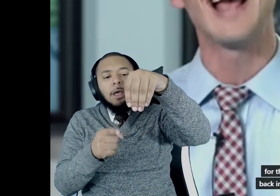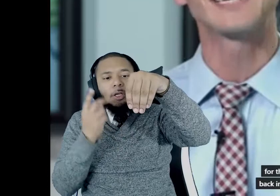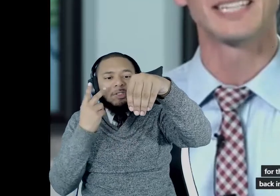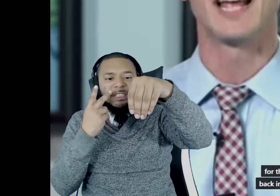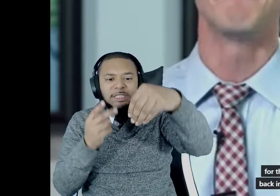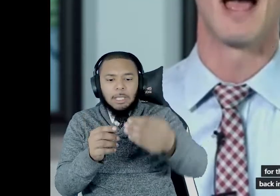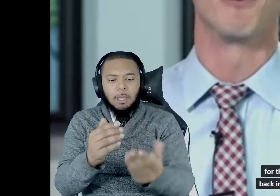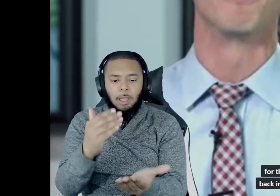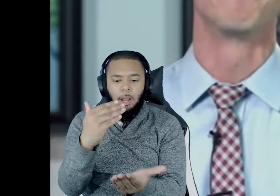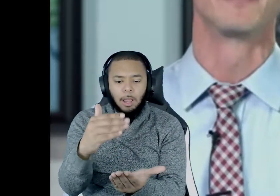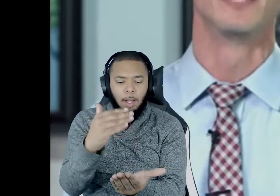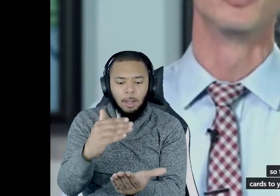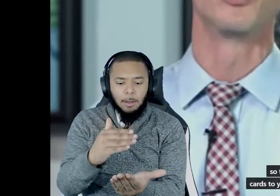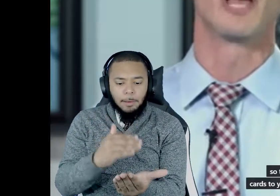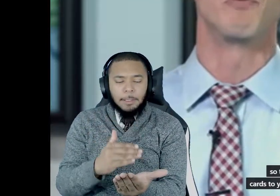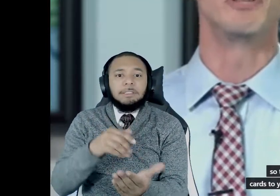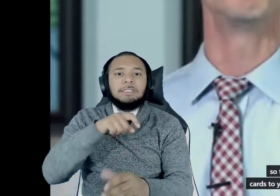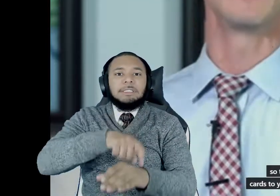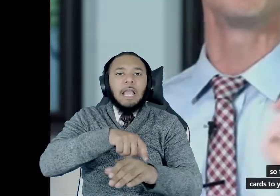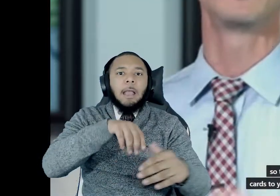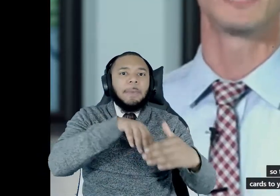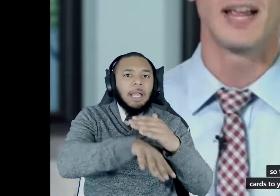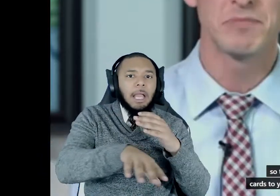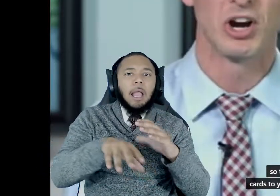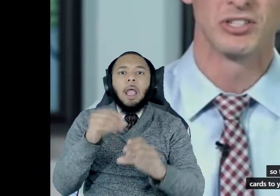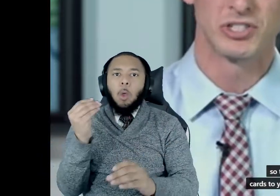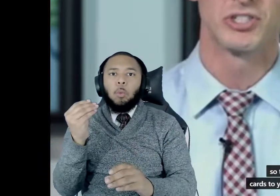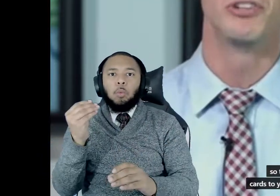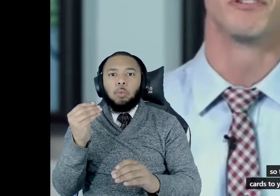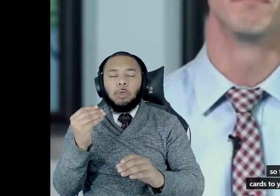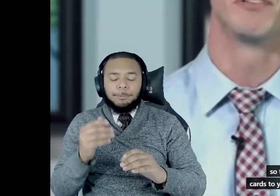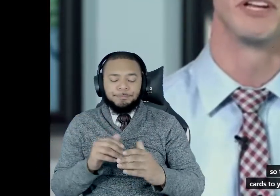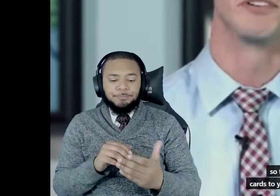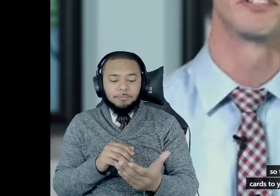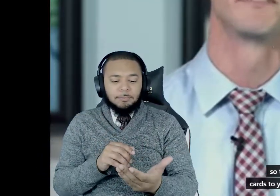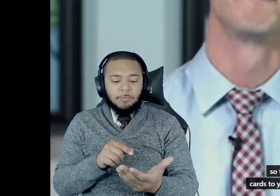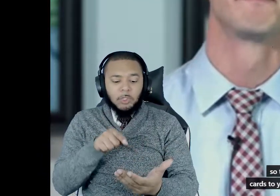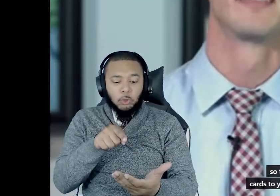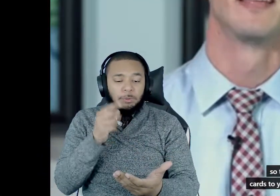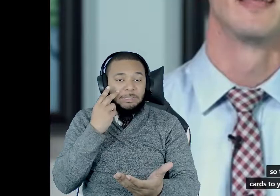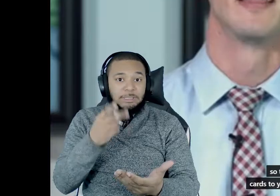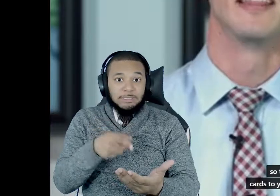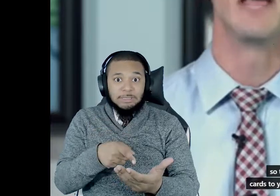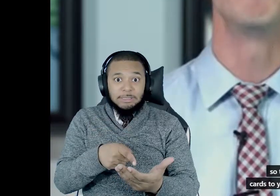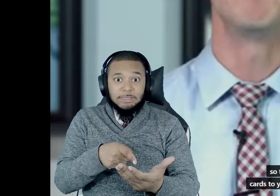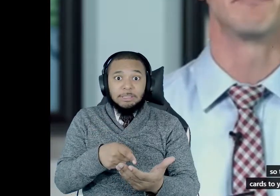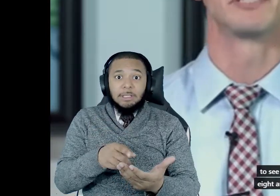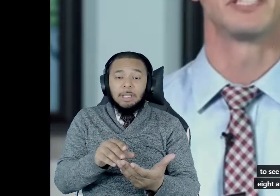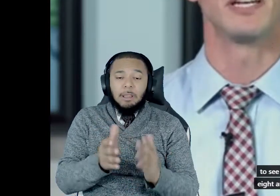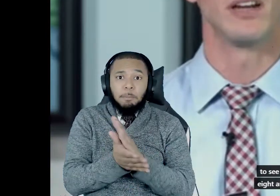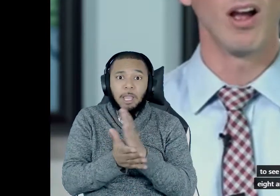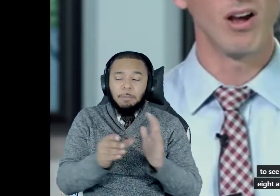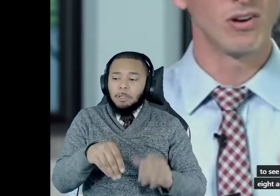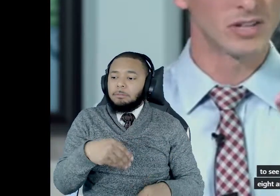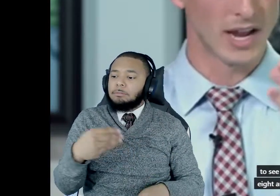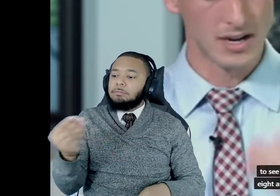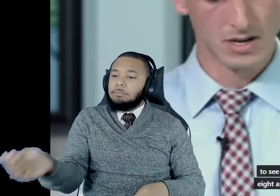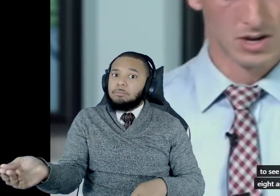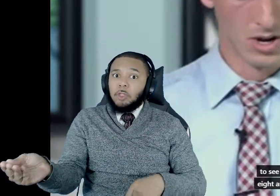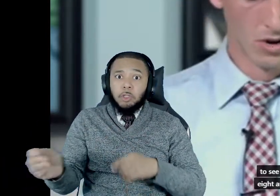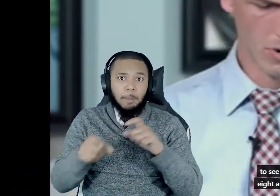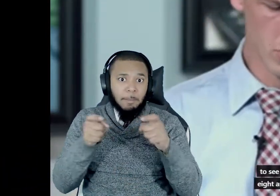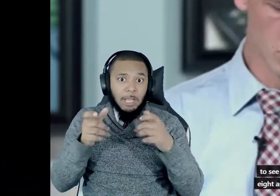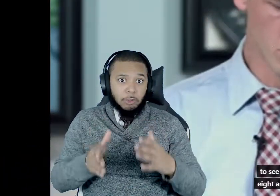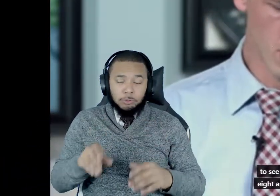put the exact time out, so that when you gave the time cards to your employers, they would be able to say, oh,